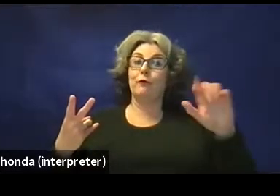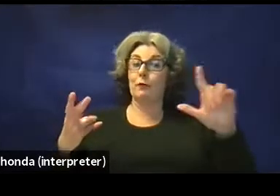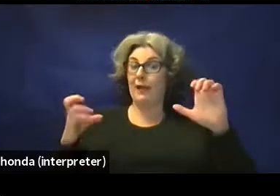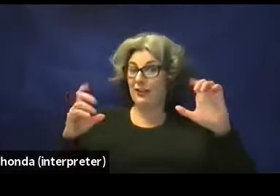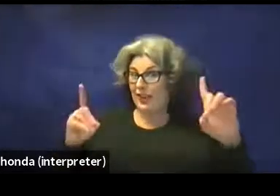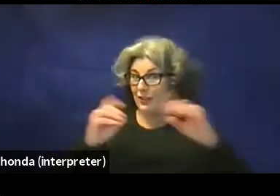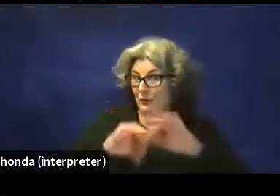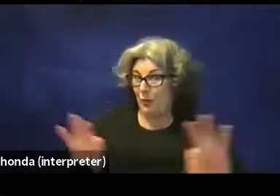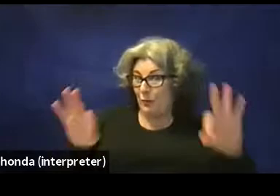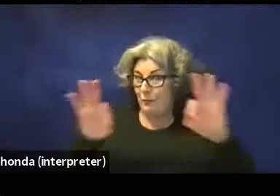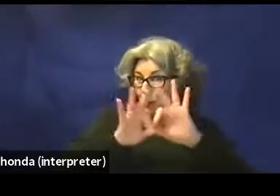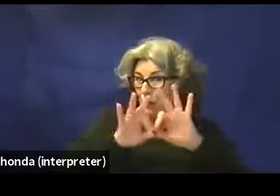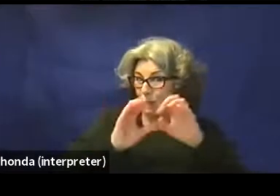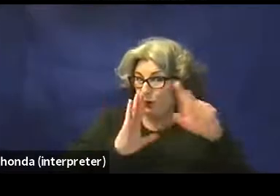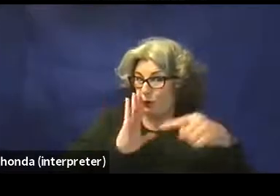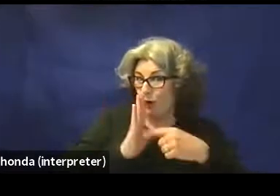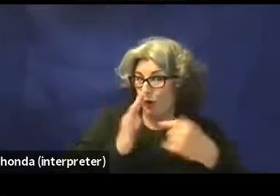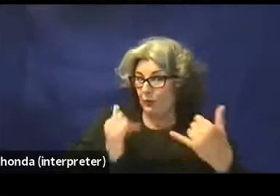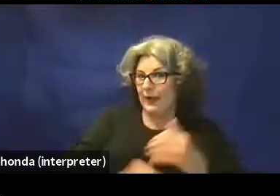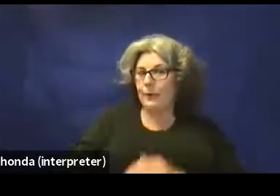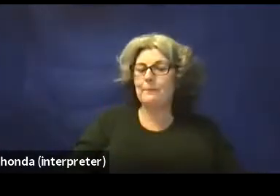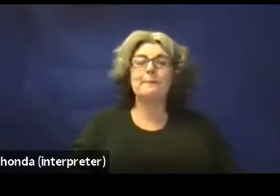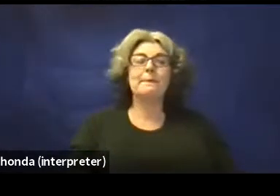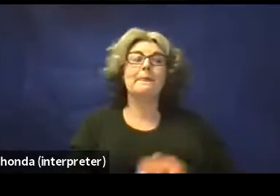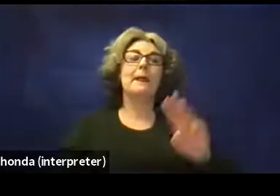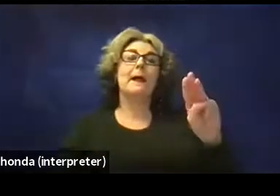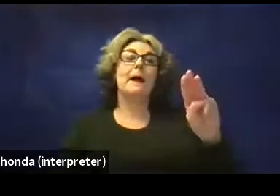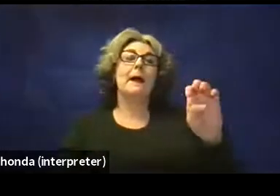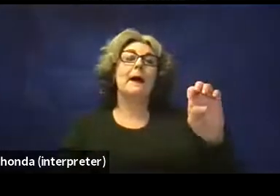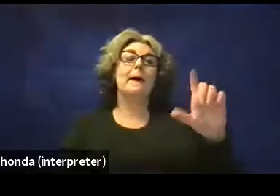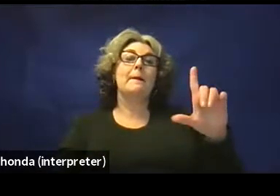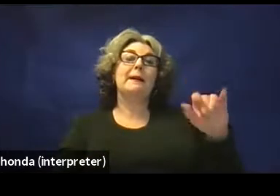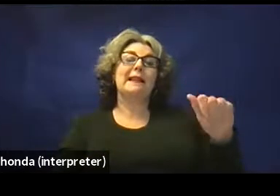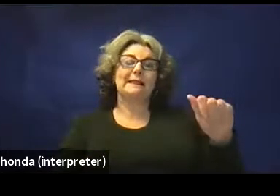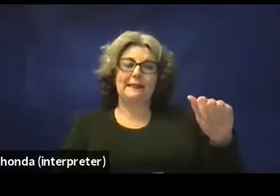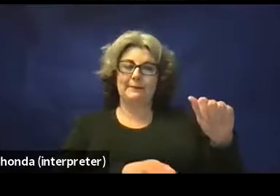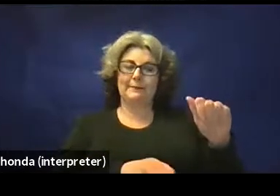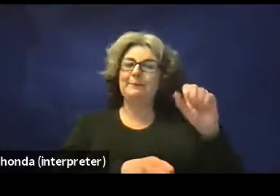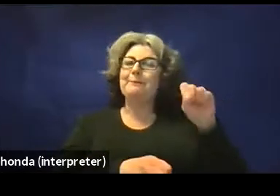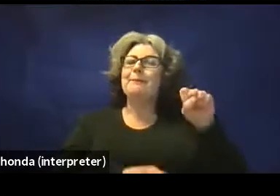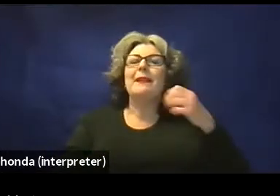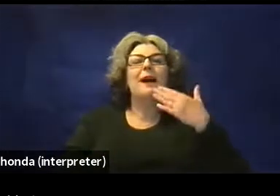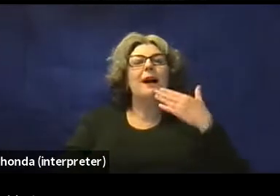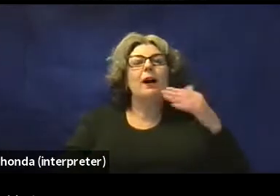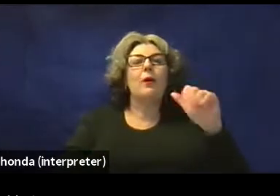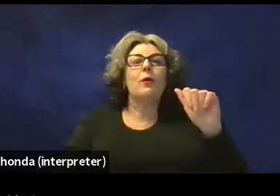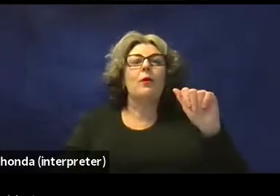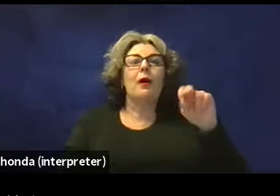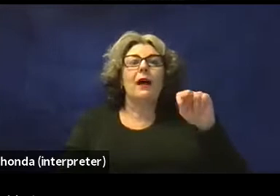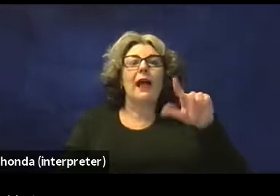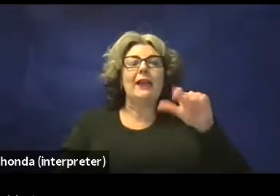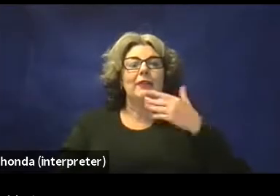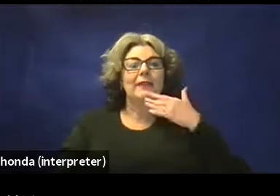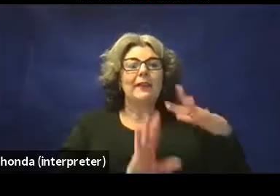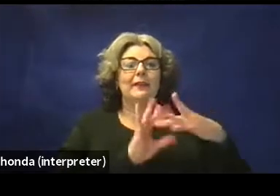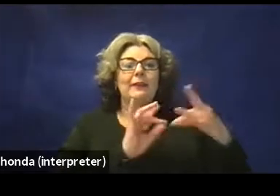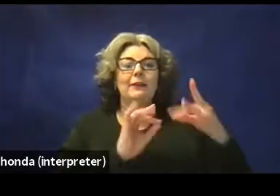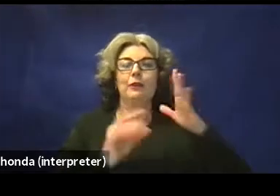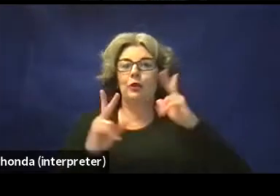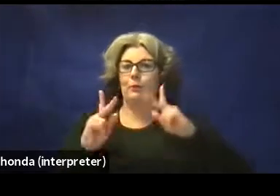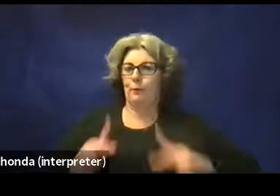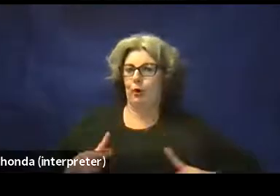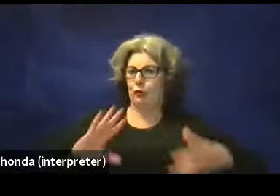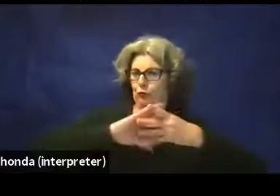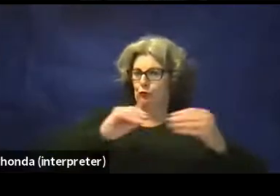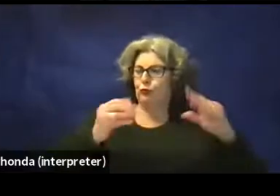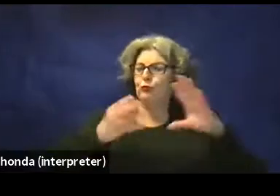play? Yeah, thank you so much for the question. And Angela, thank you so much for sharing your personal story too.